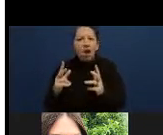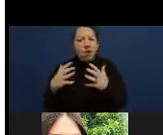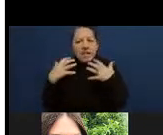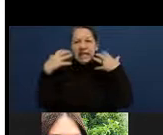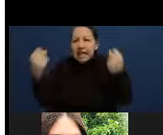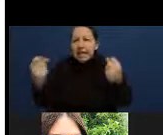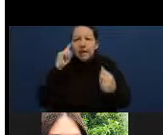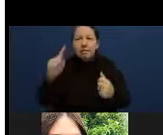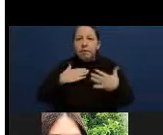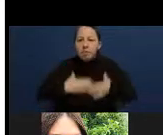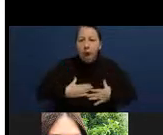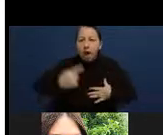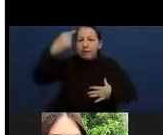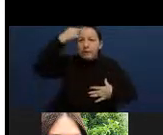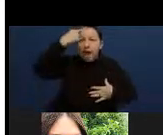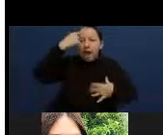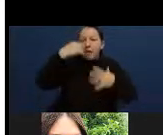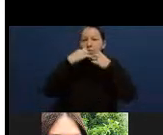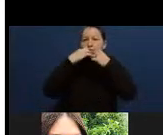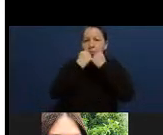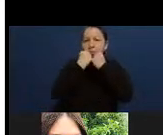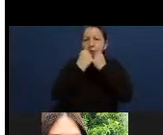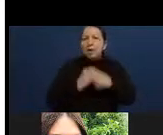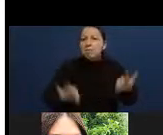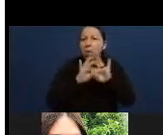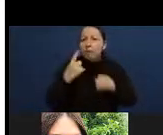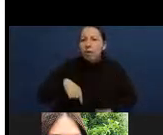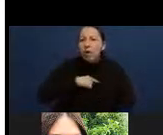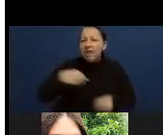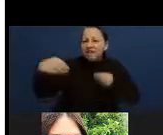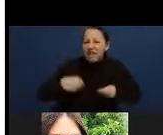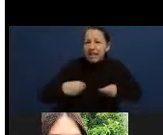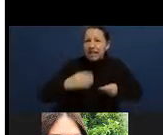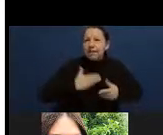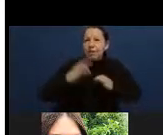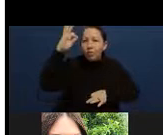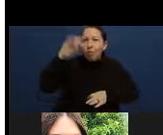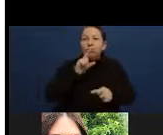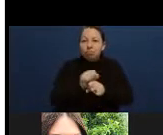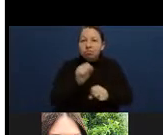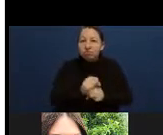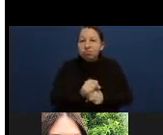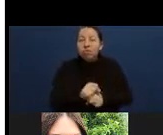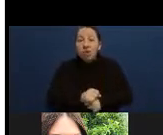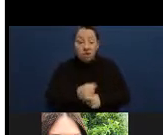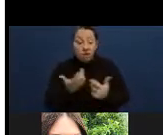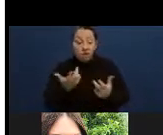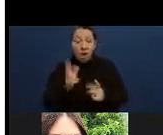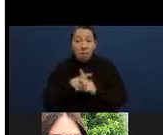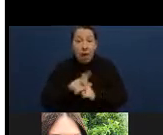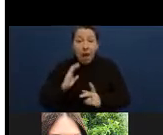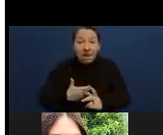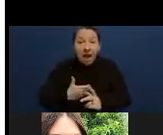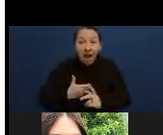is very important to us. It feeds our souls. And while we are practicing our subsistence way of life, we